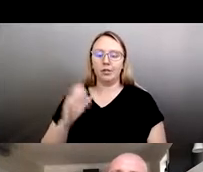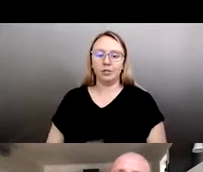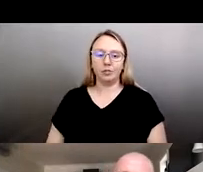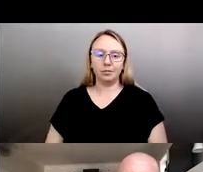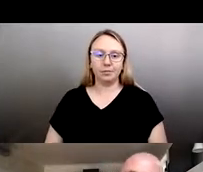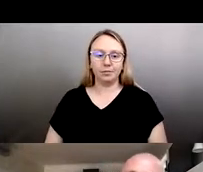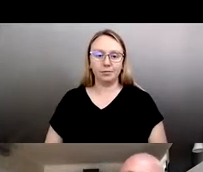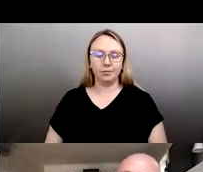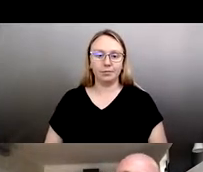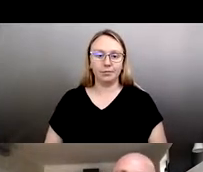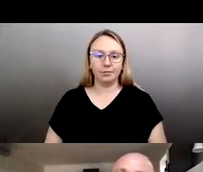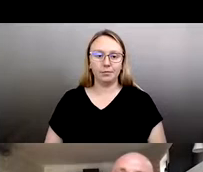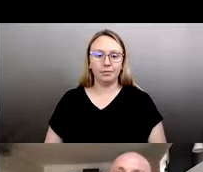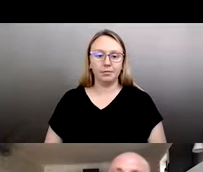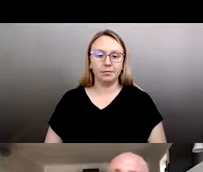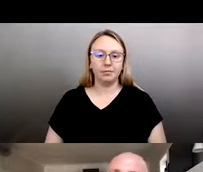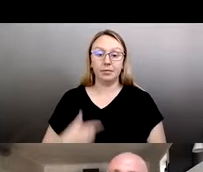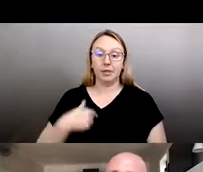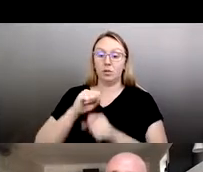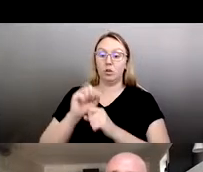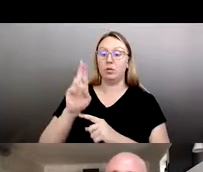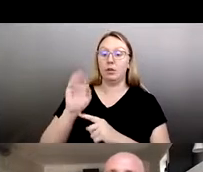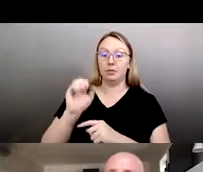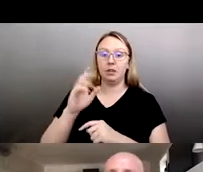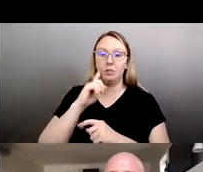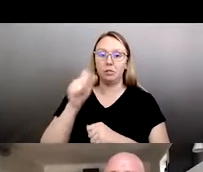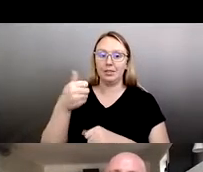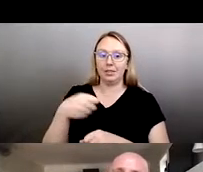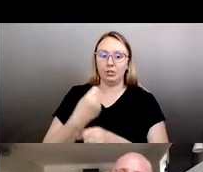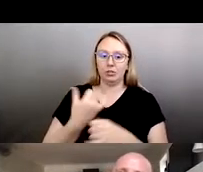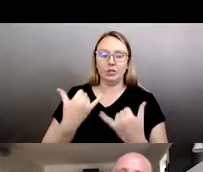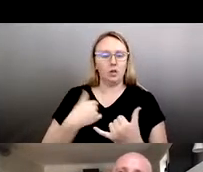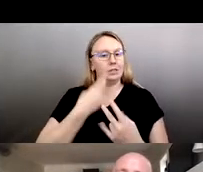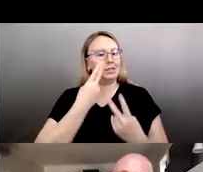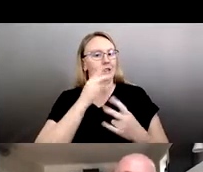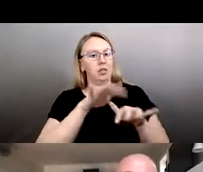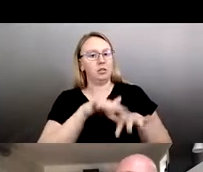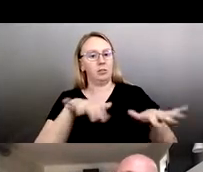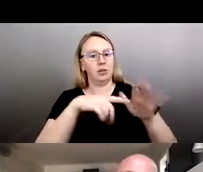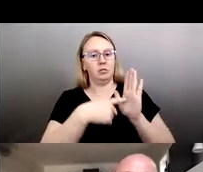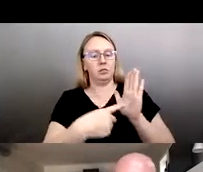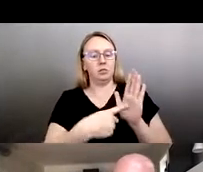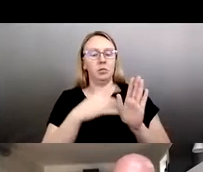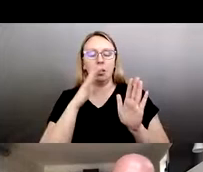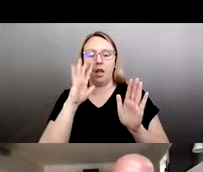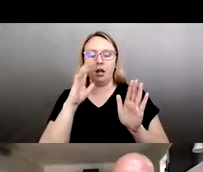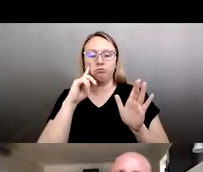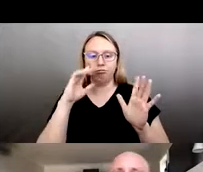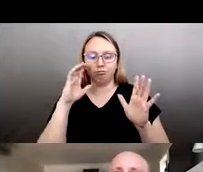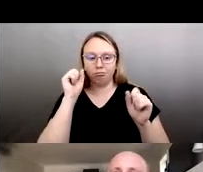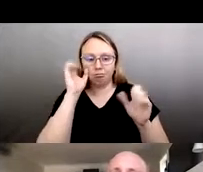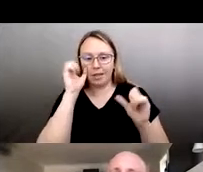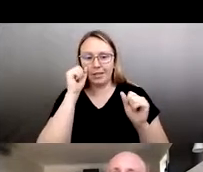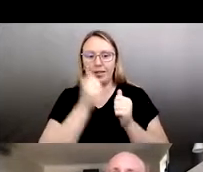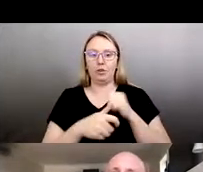So I've worked at the RBSC for a decade now, and seeing the space represented in this way kind of blows my mind every time I experience it.